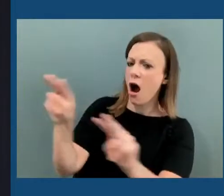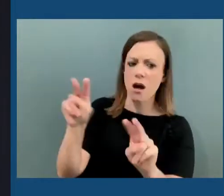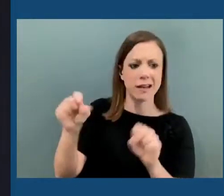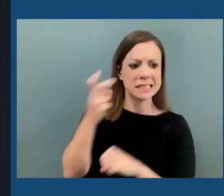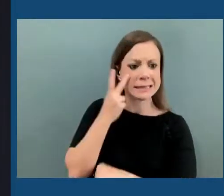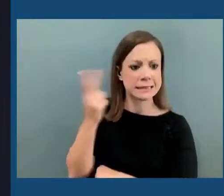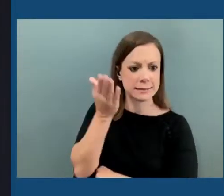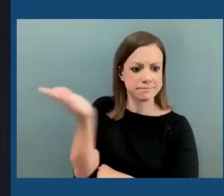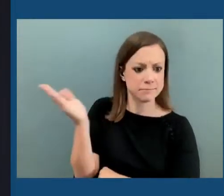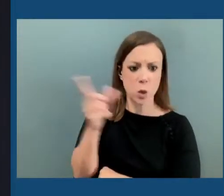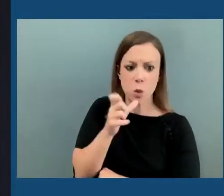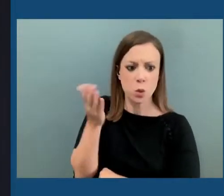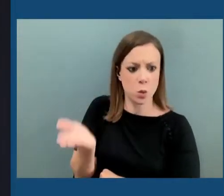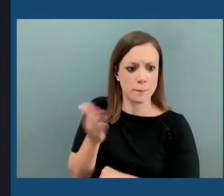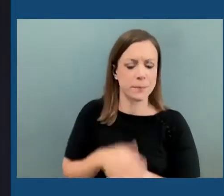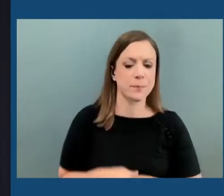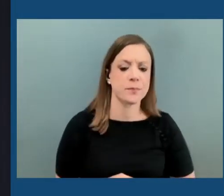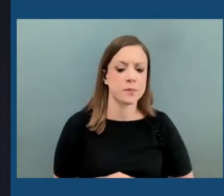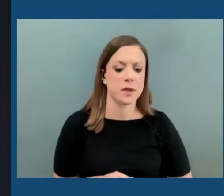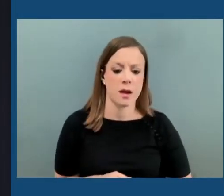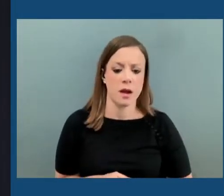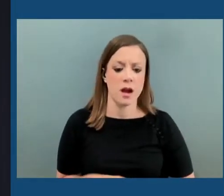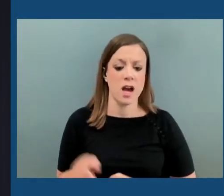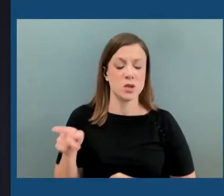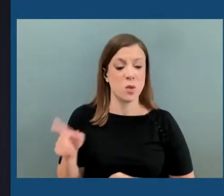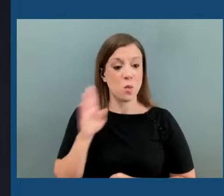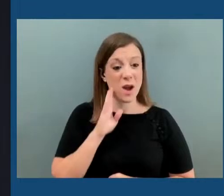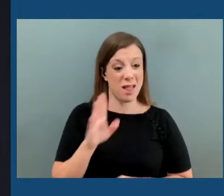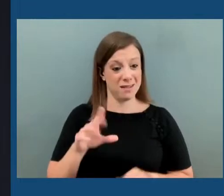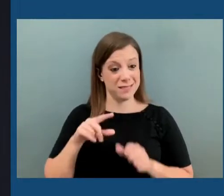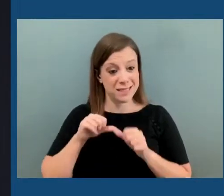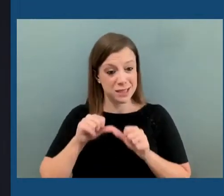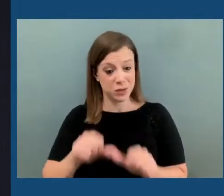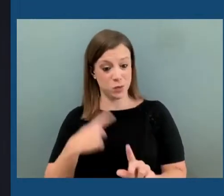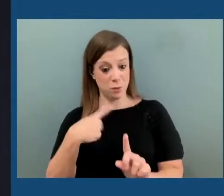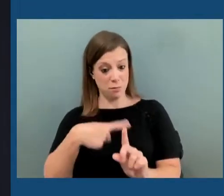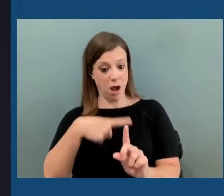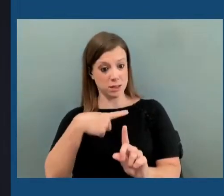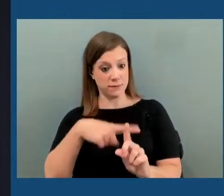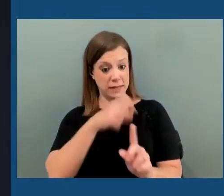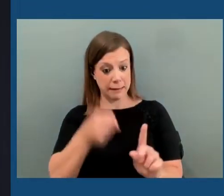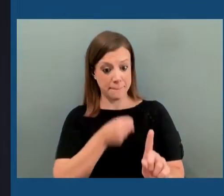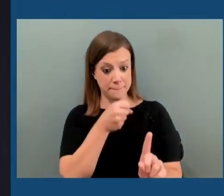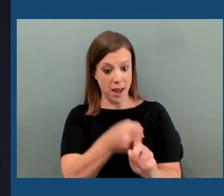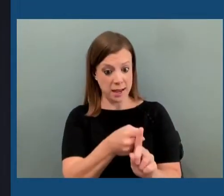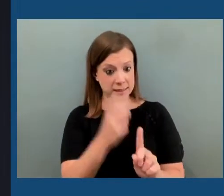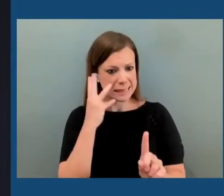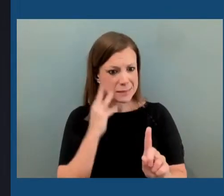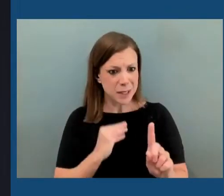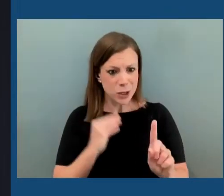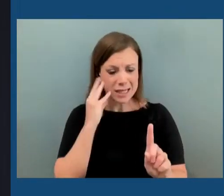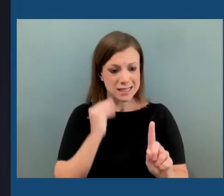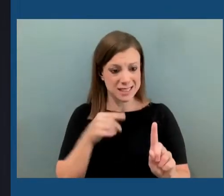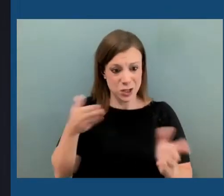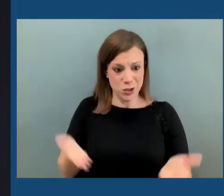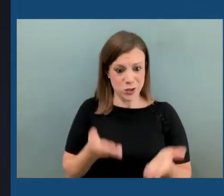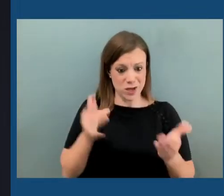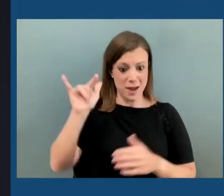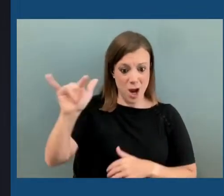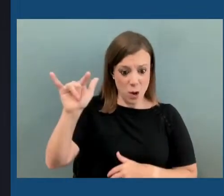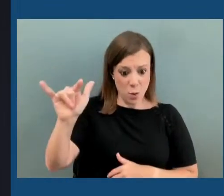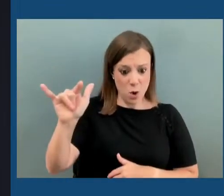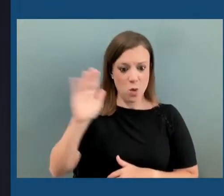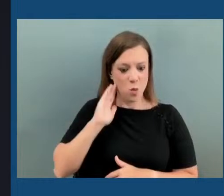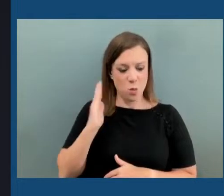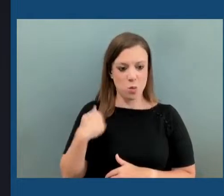to positively impact the experience at the airport. They're eliminating many of those annoyances and stressors that we all have when we